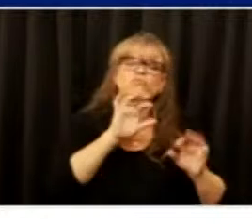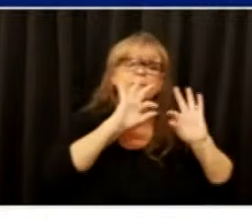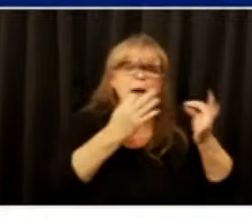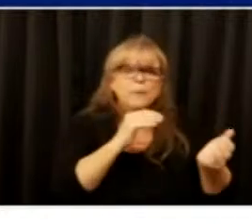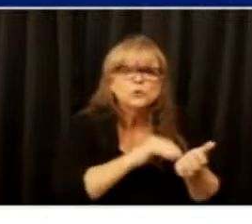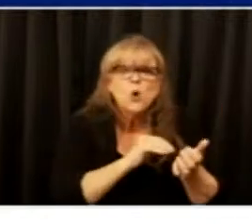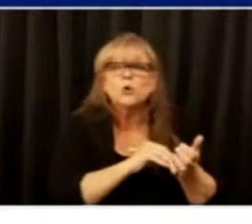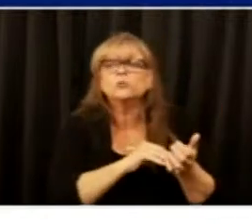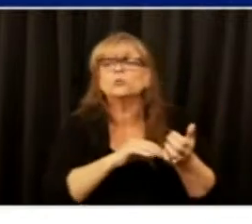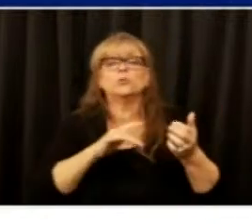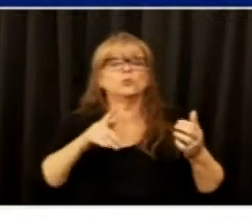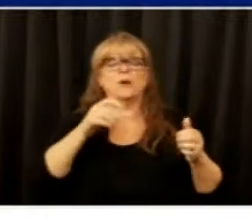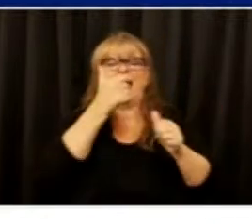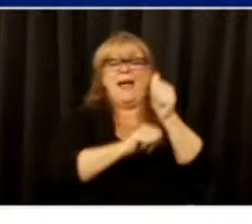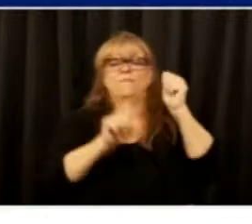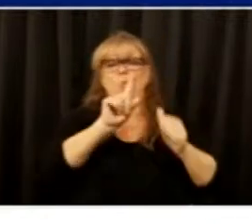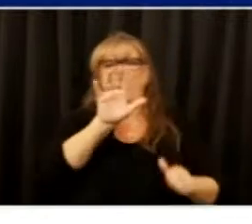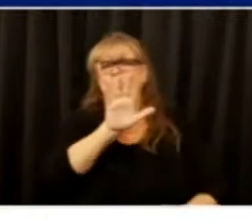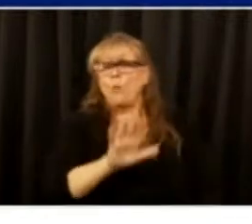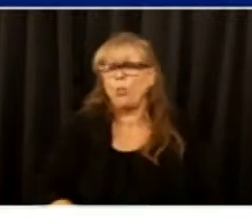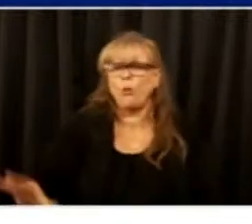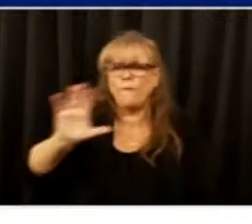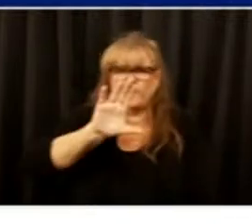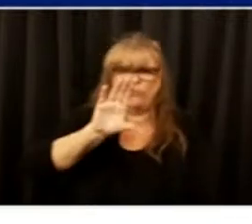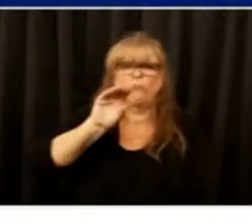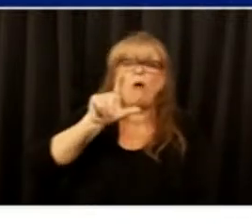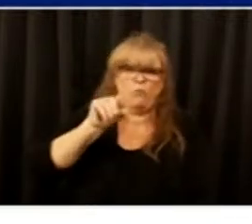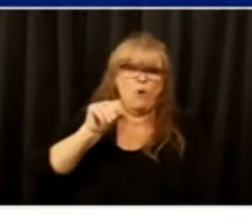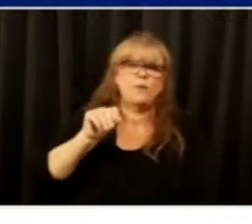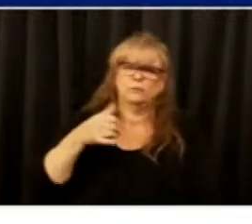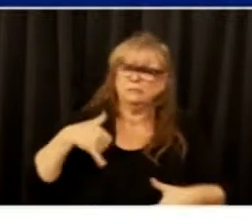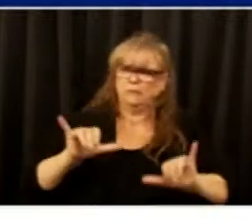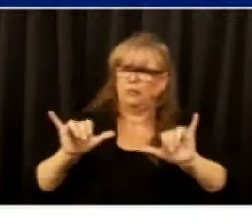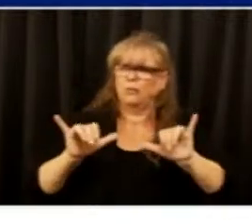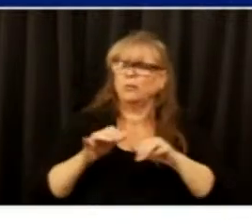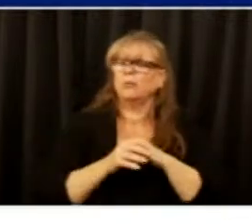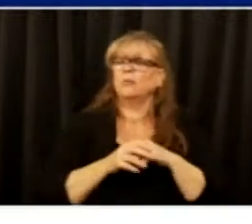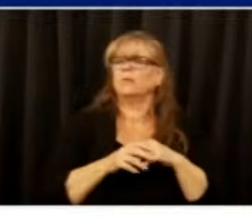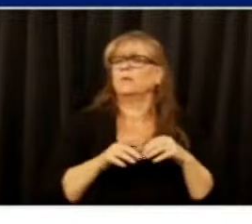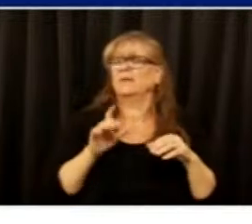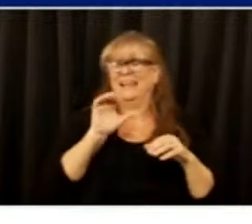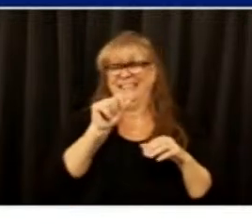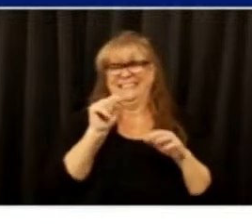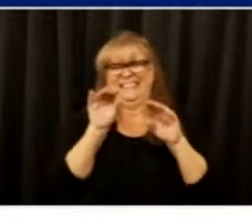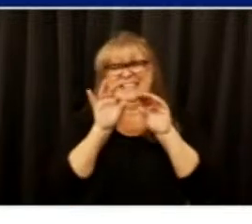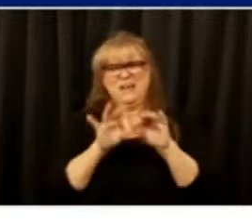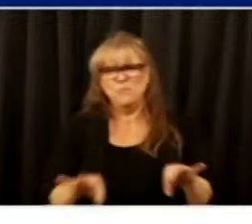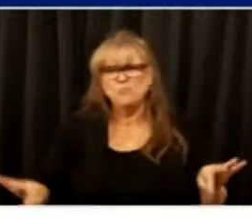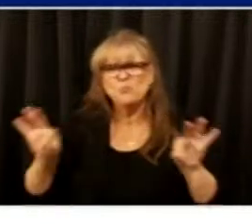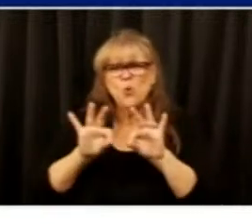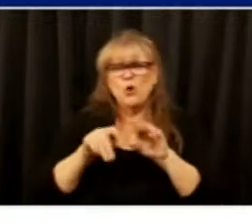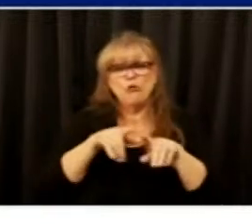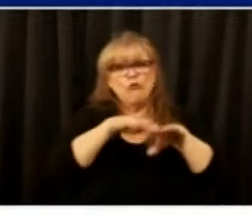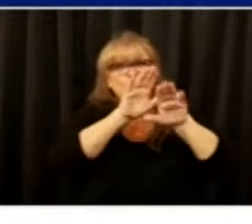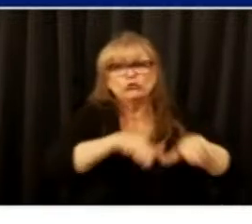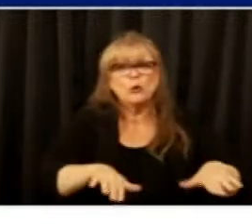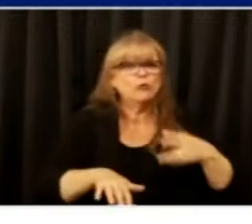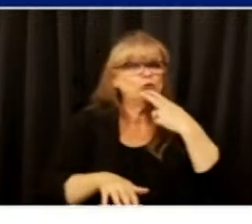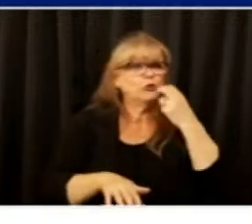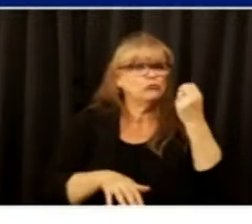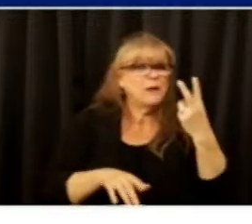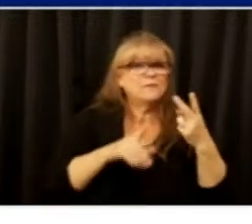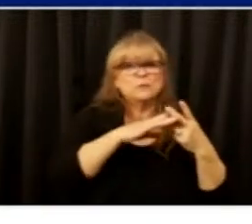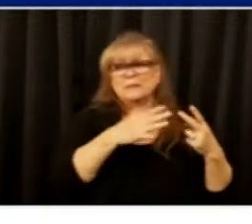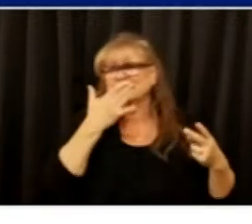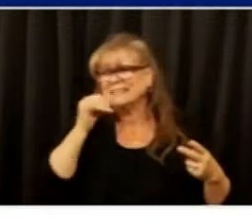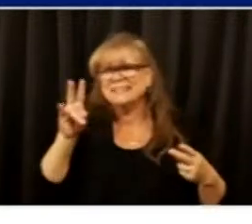state. These partnerships are even more important now that children 12 to 15 can get the vaccine through their pediatrician.